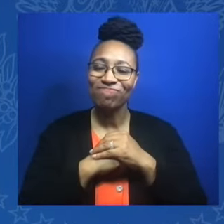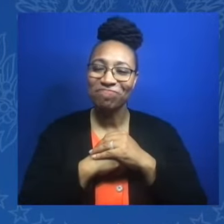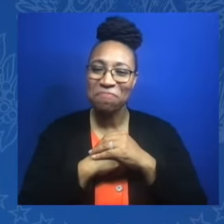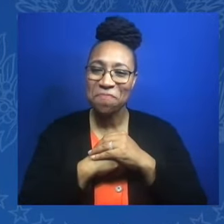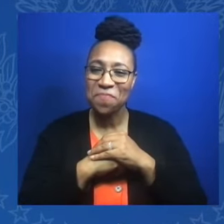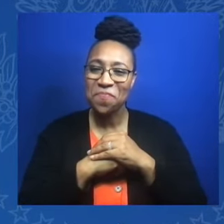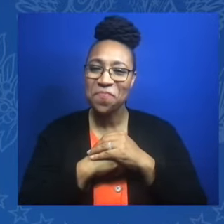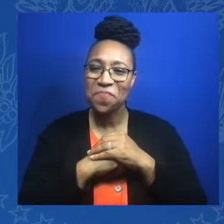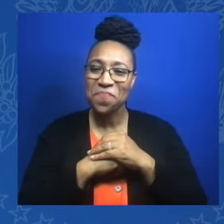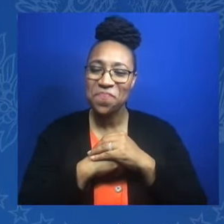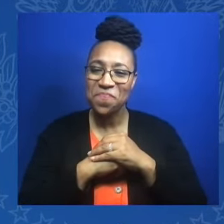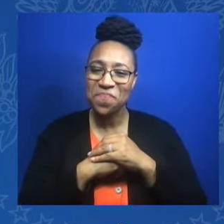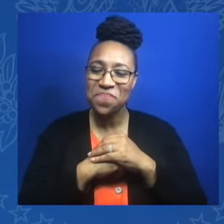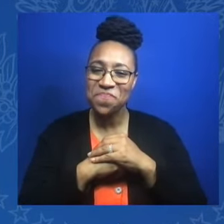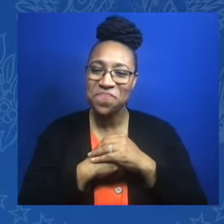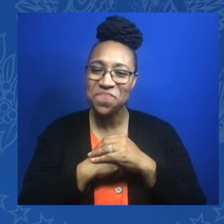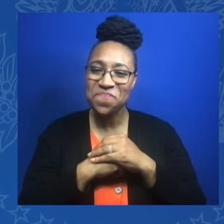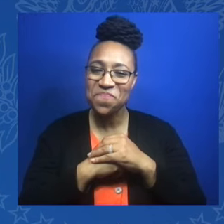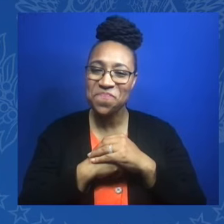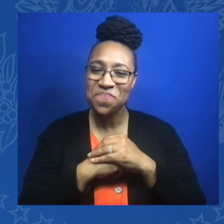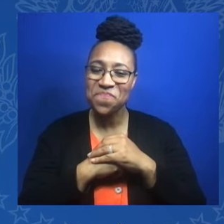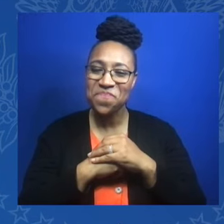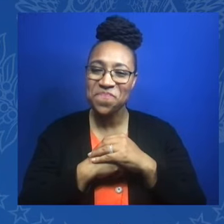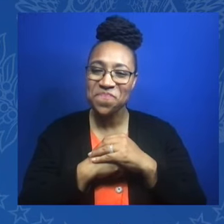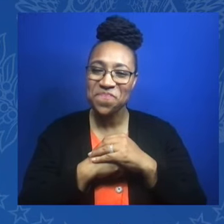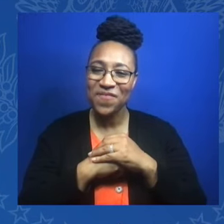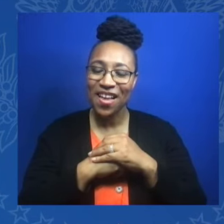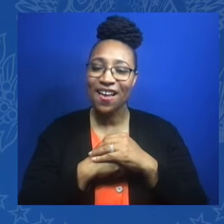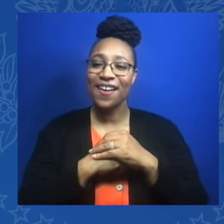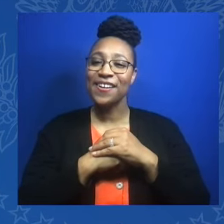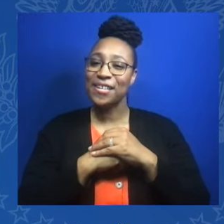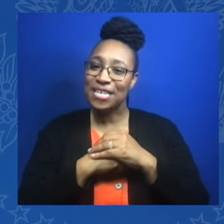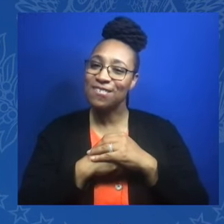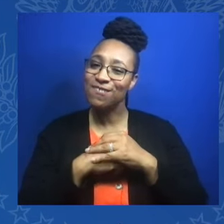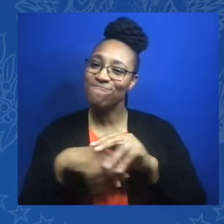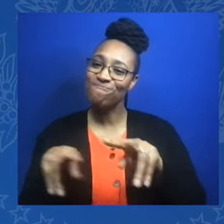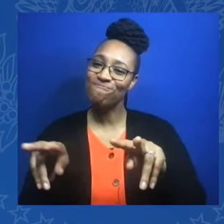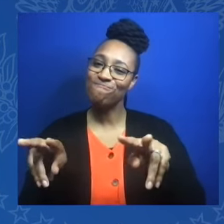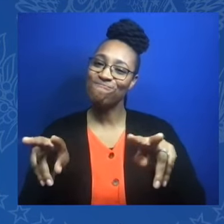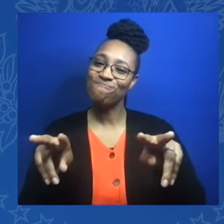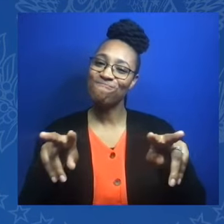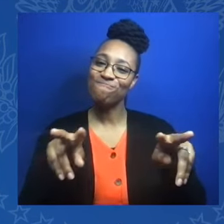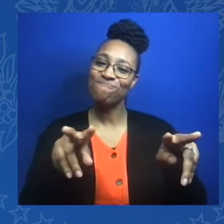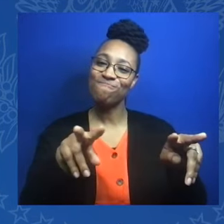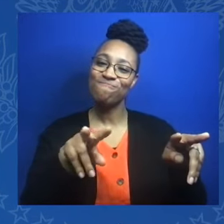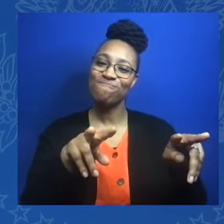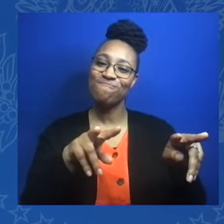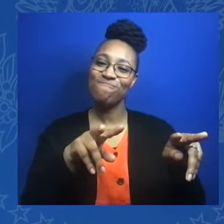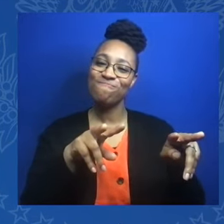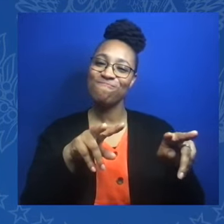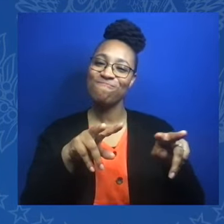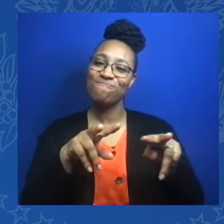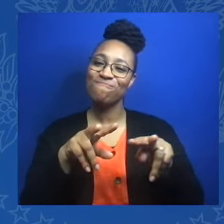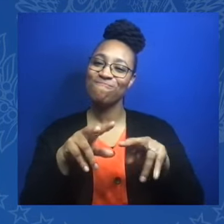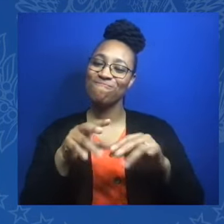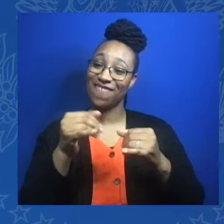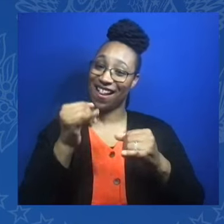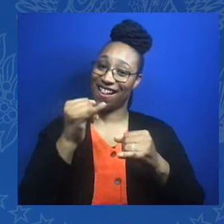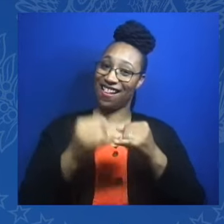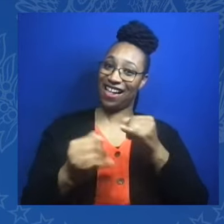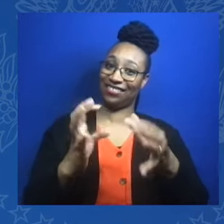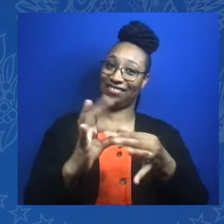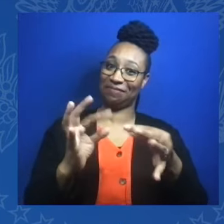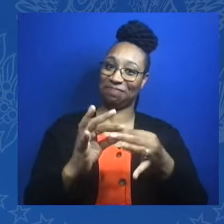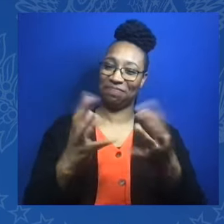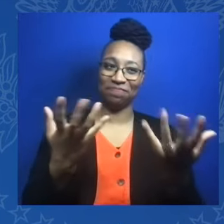Finally, as we advance our shared prosperity and security, we must never lose sight of our shared values. Because our